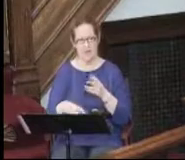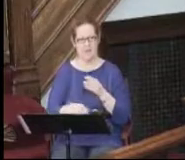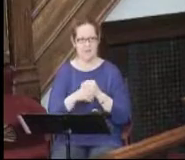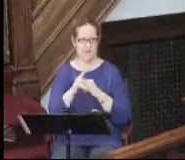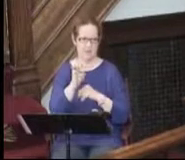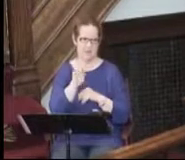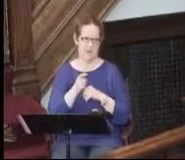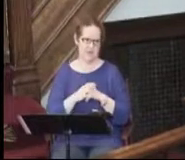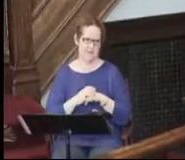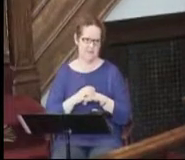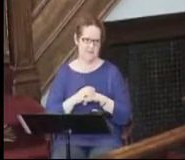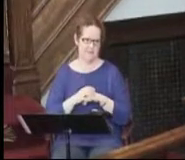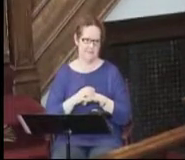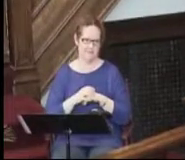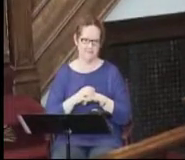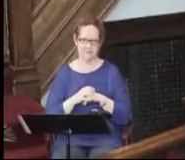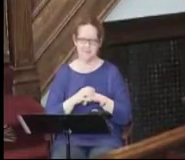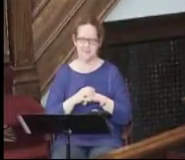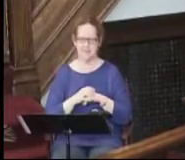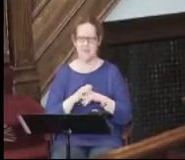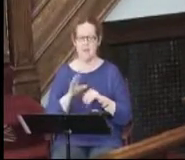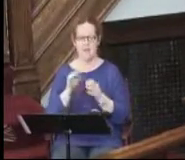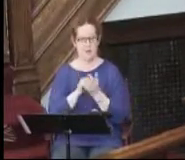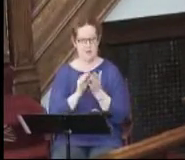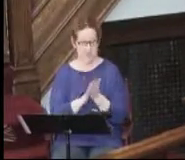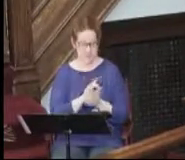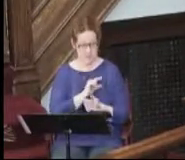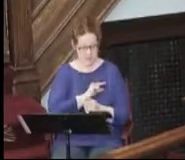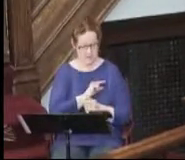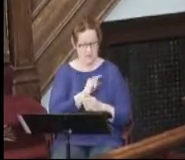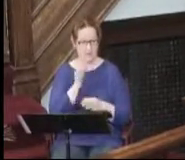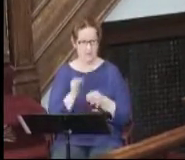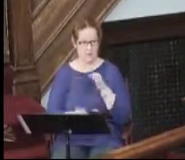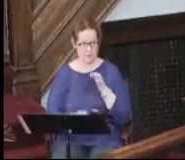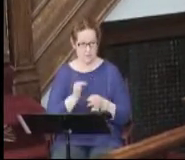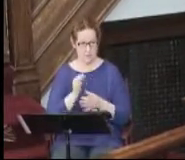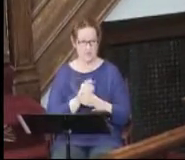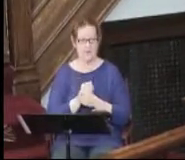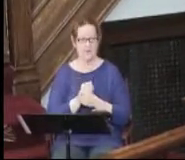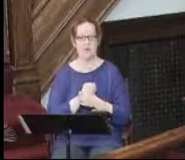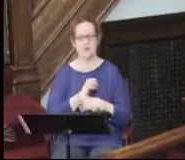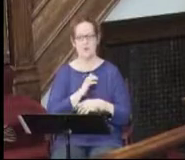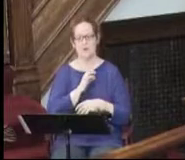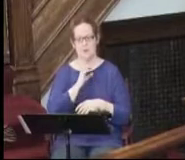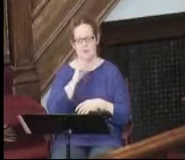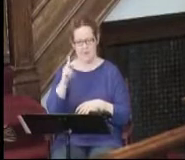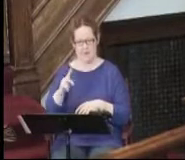taxes on it. She was found guilty in court. When she went back to